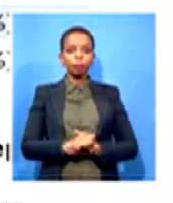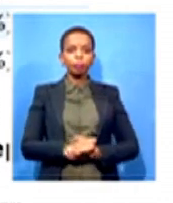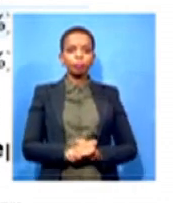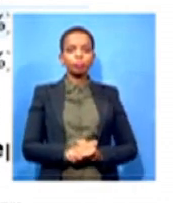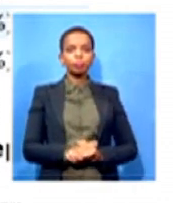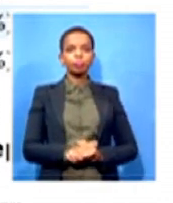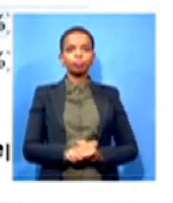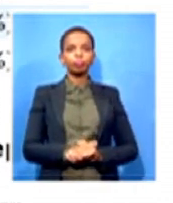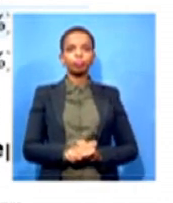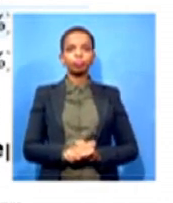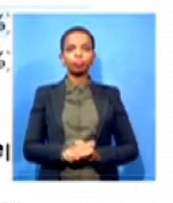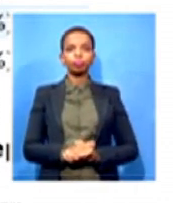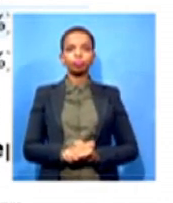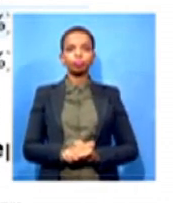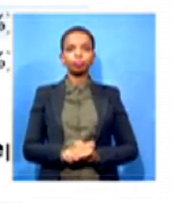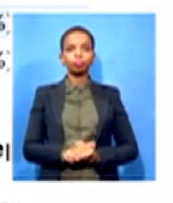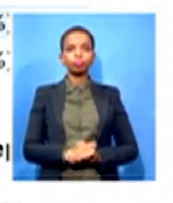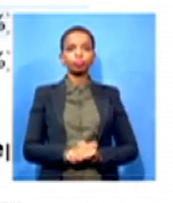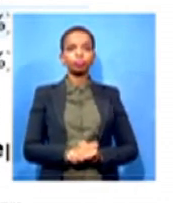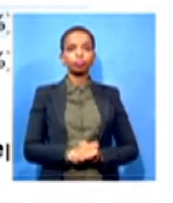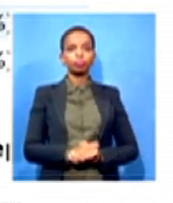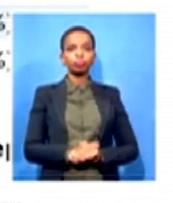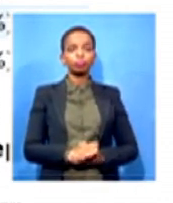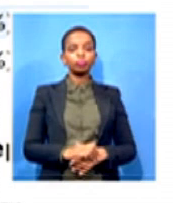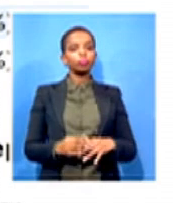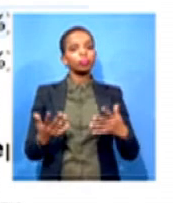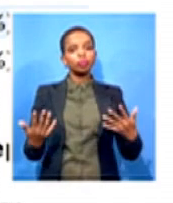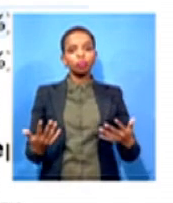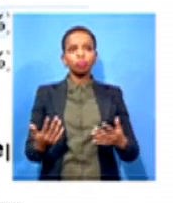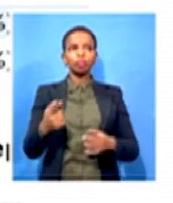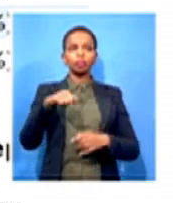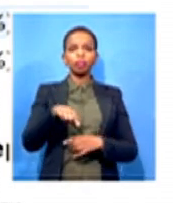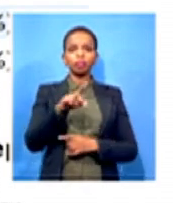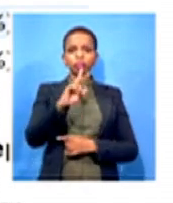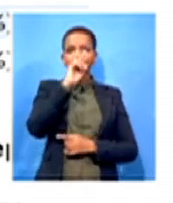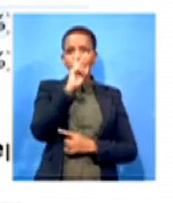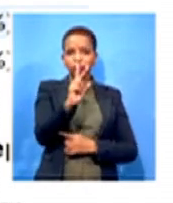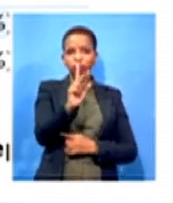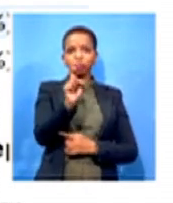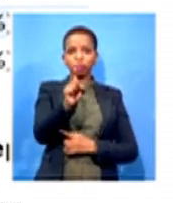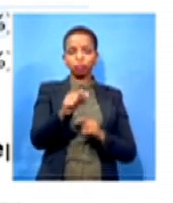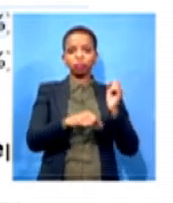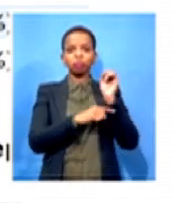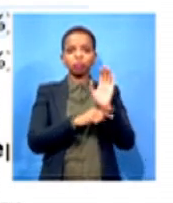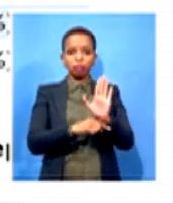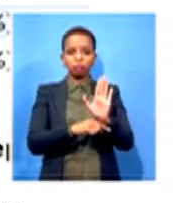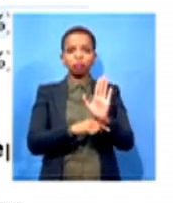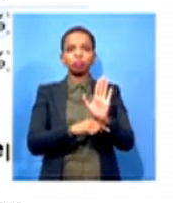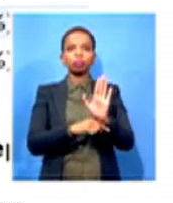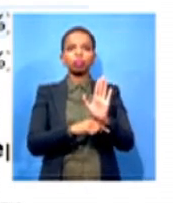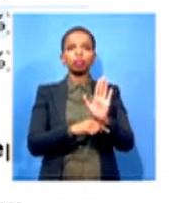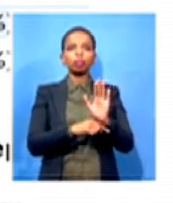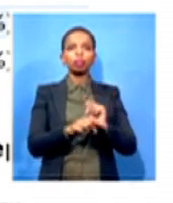So looking at this slide, again, Prof. Motshekga has referred to this slide already. This was a study looking